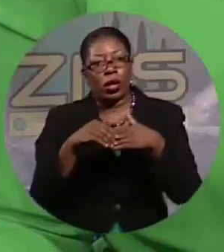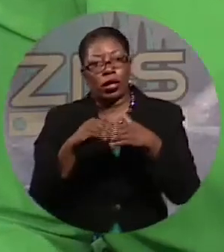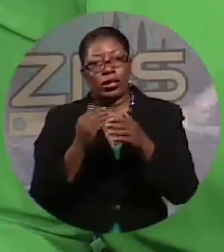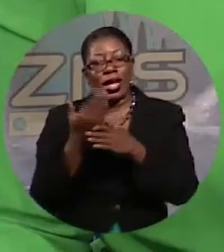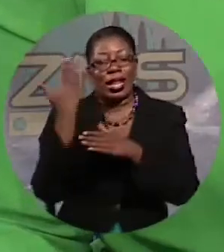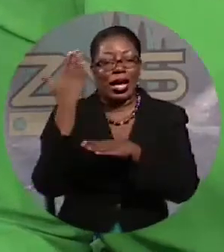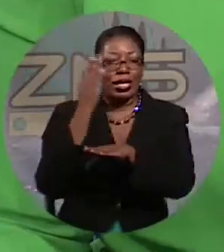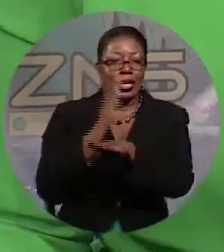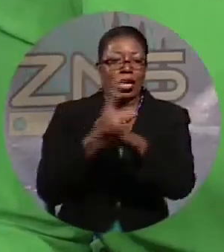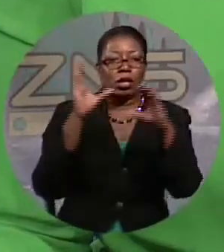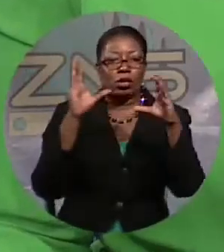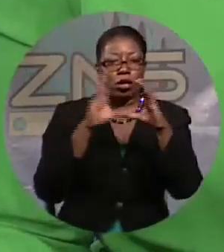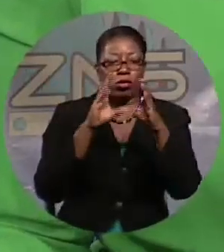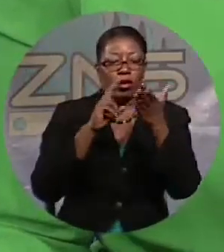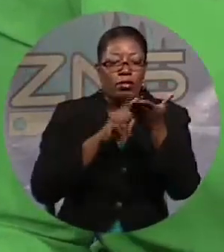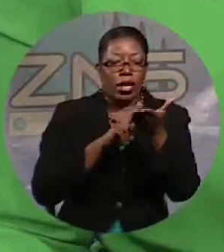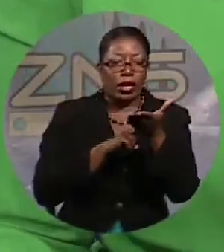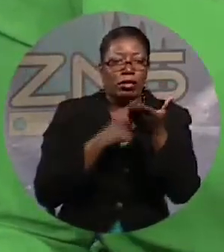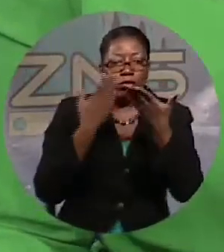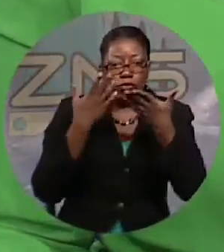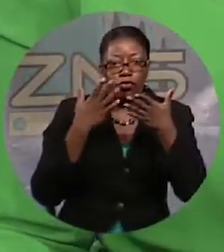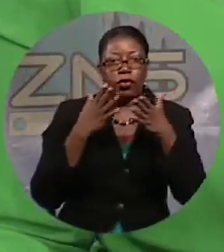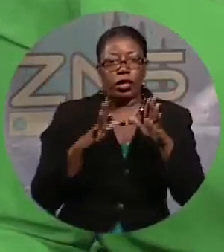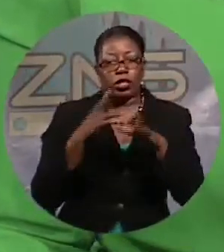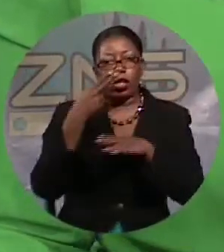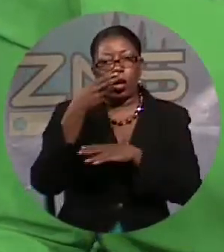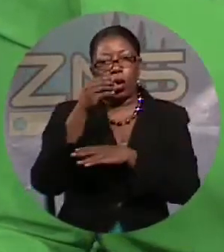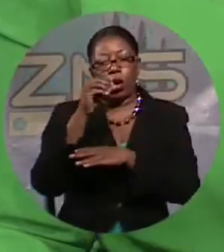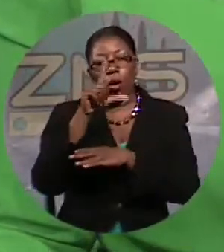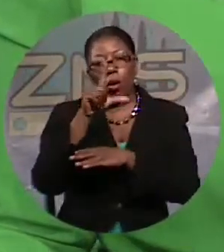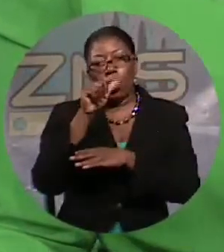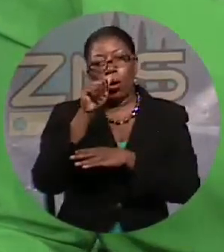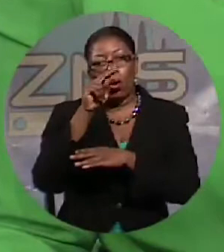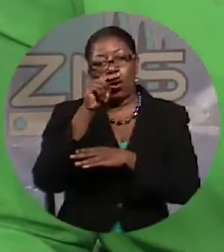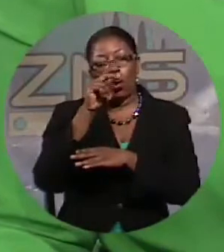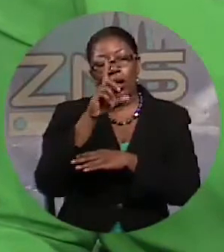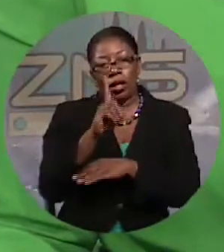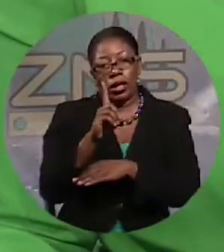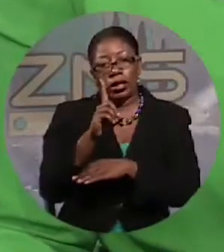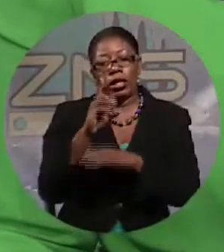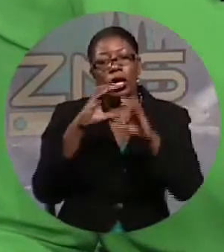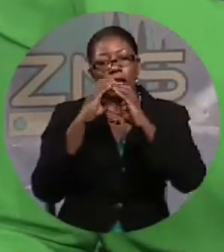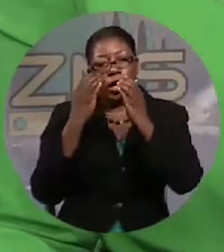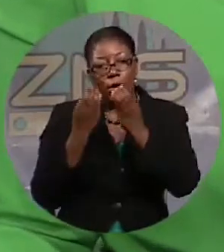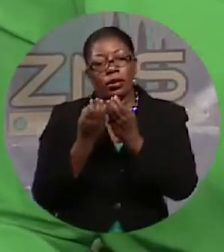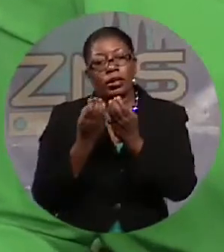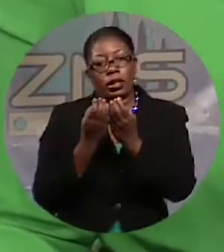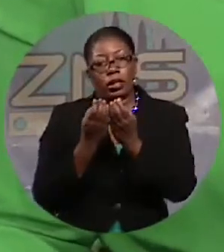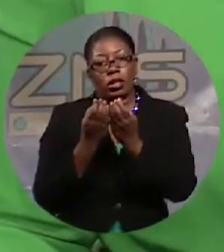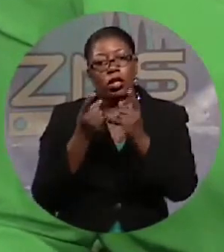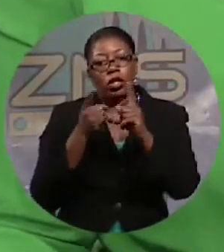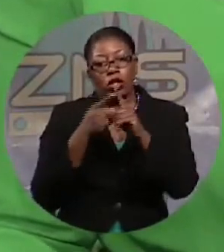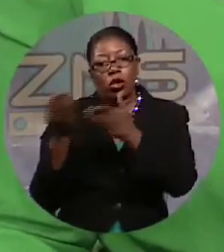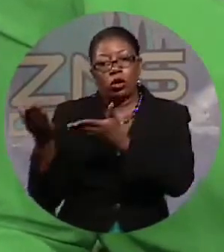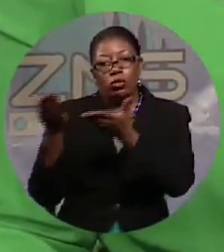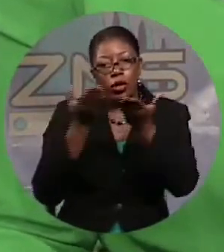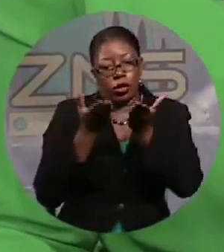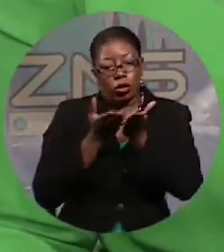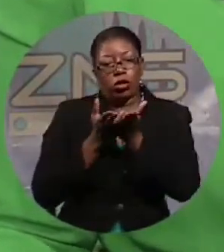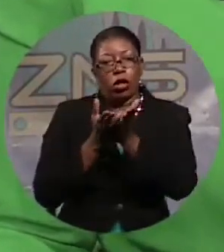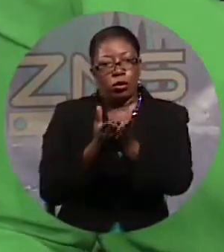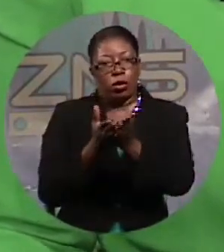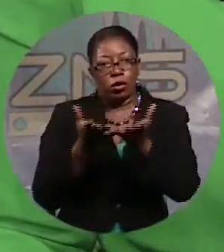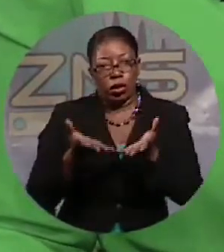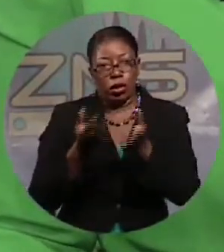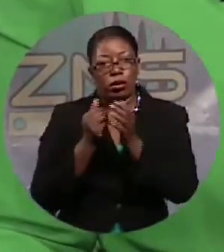Well, last night a contract was signed between the government and the Holland company Damen Shipyards for the delivery of those vessels. Our LaDon Davis was at the contract